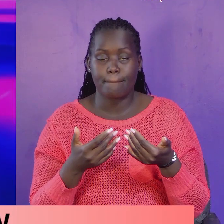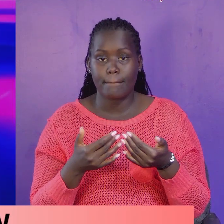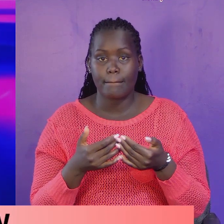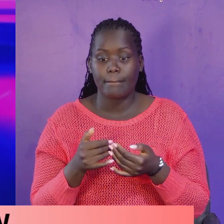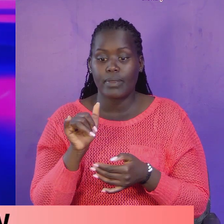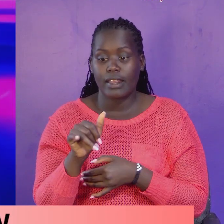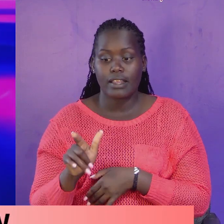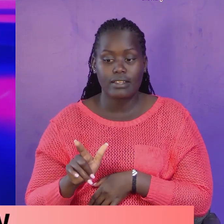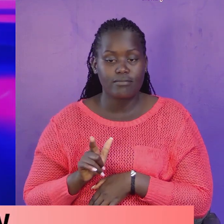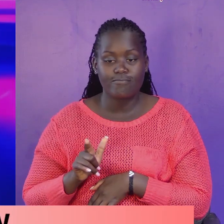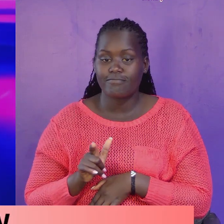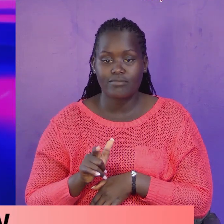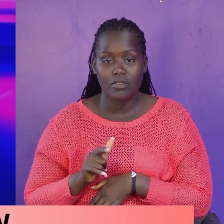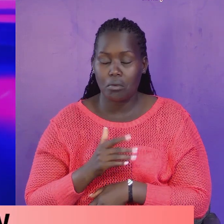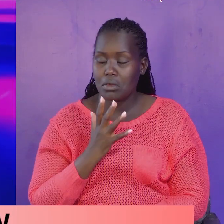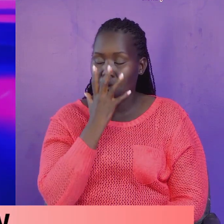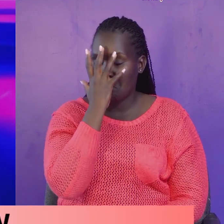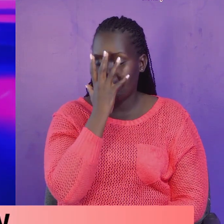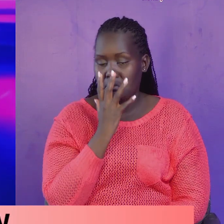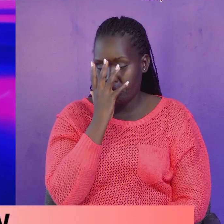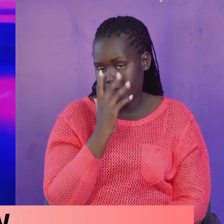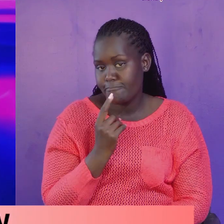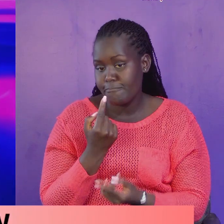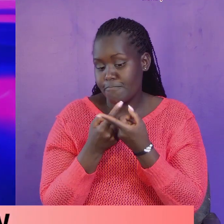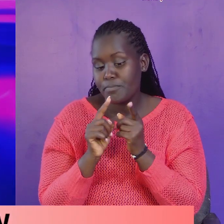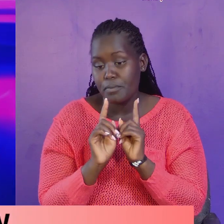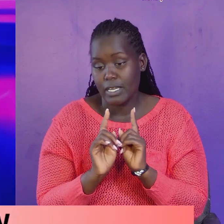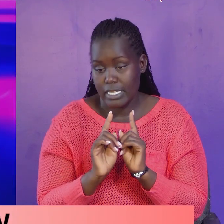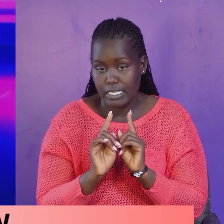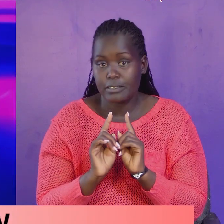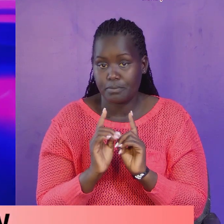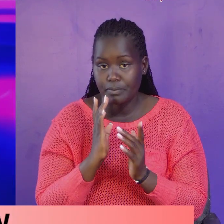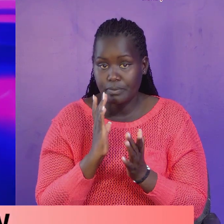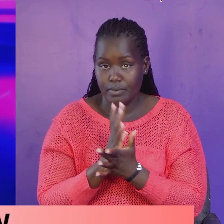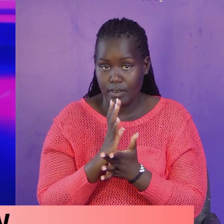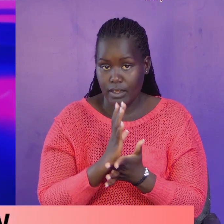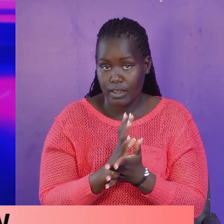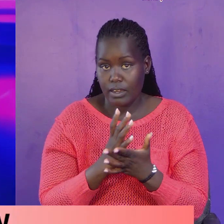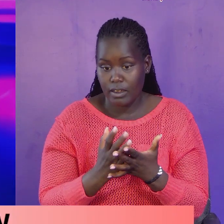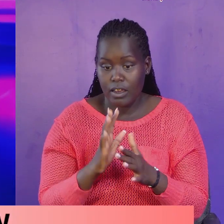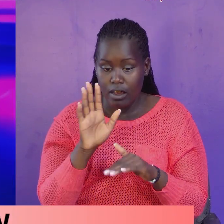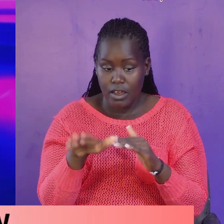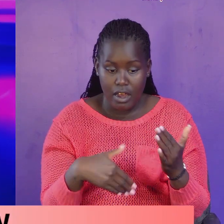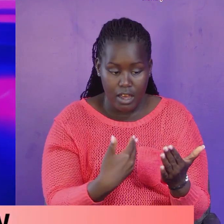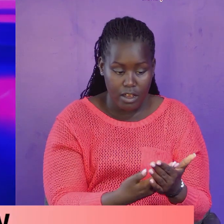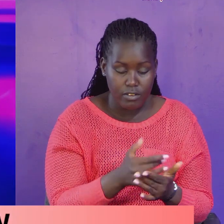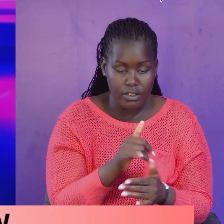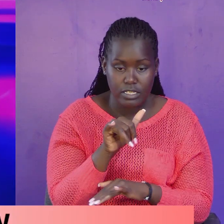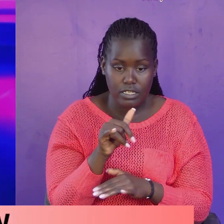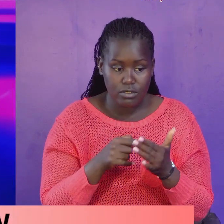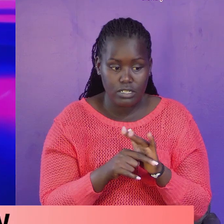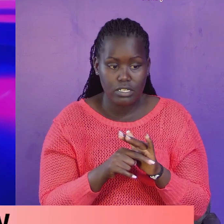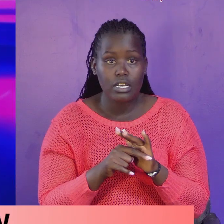that lady was ashamed. But of course, it's a rivalry that is